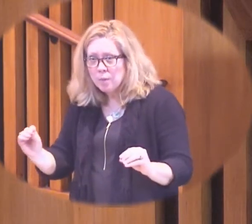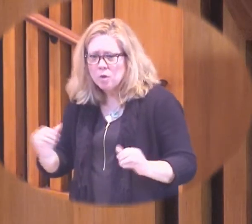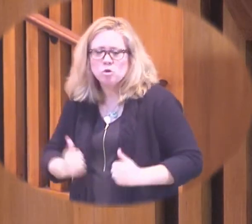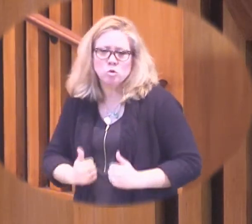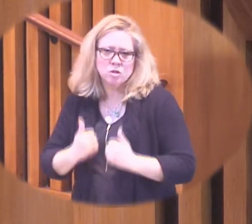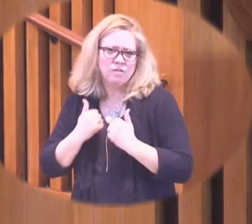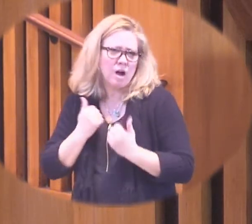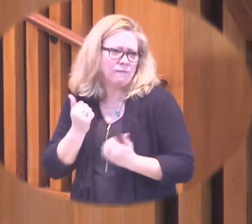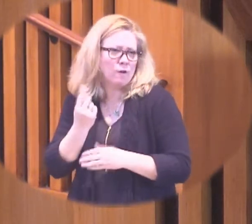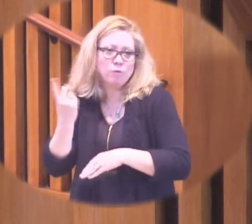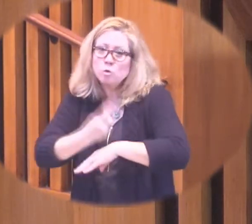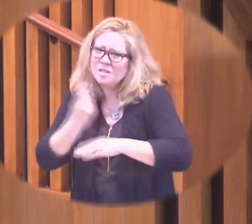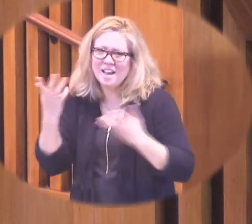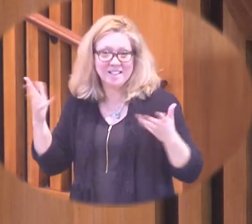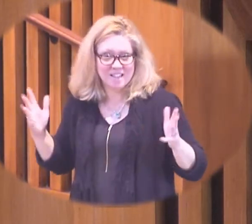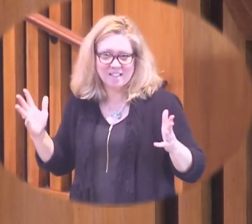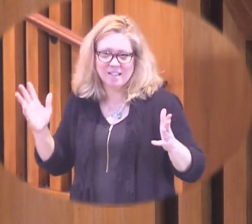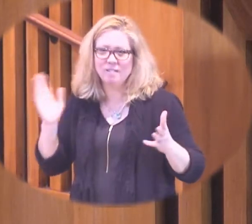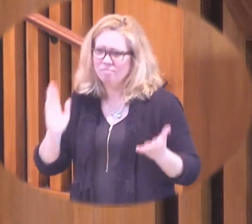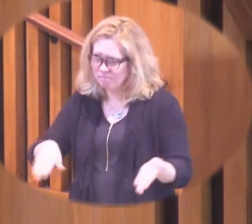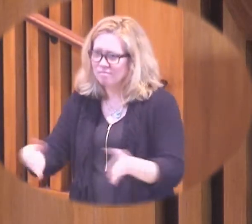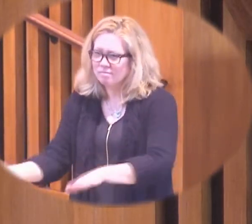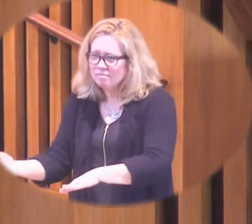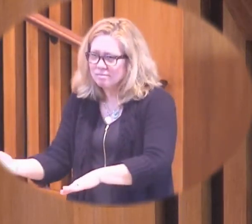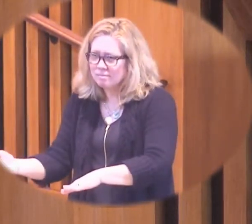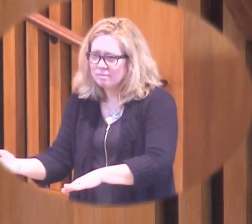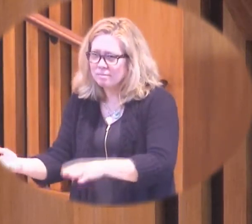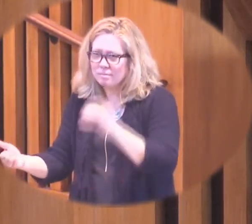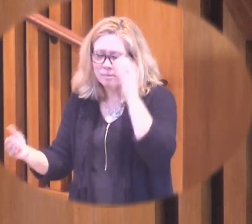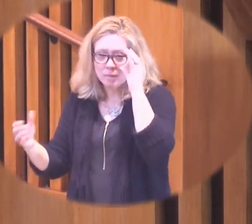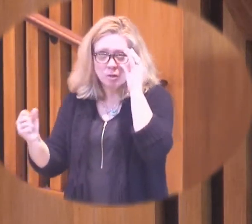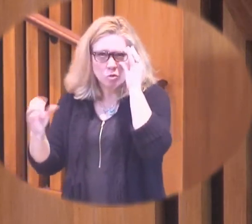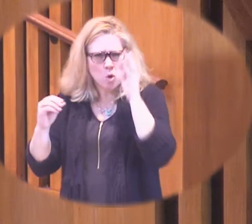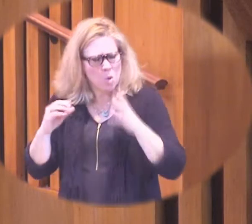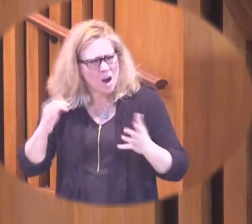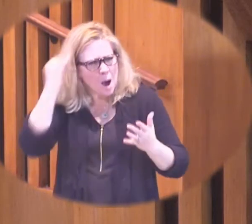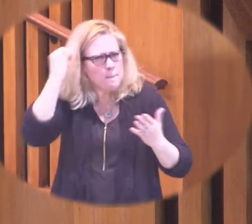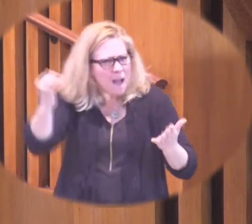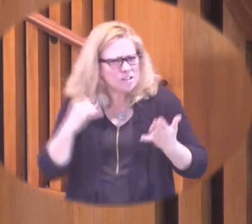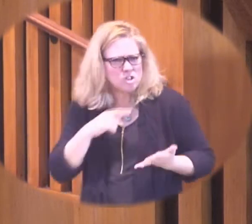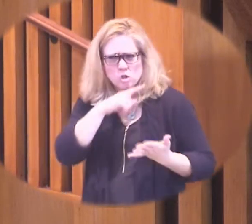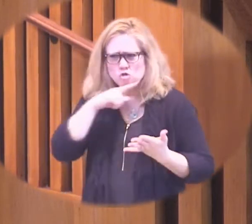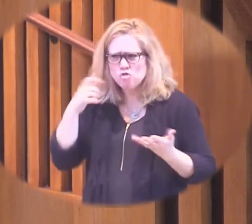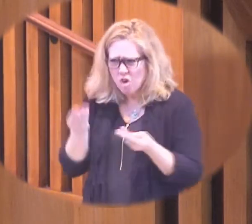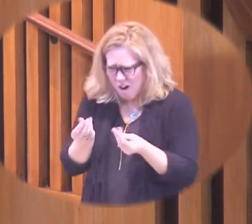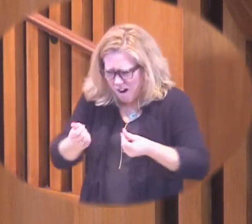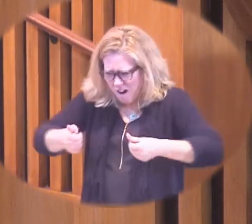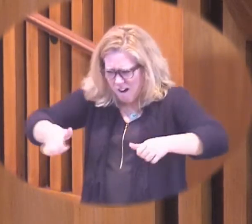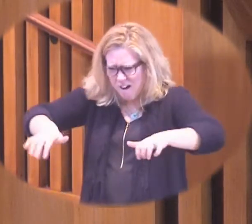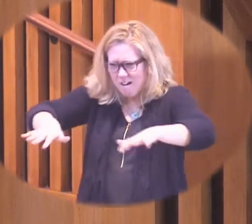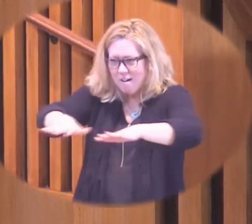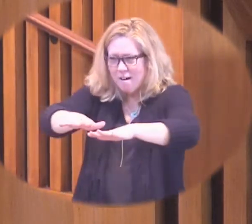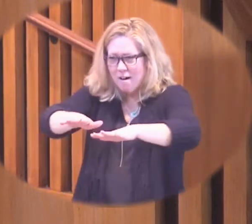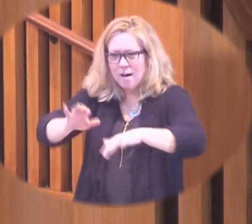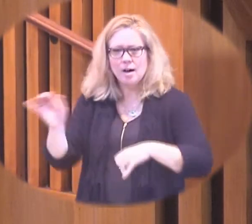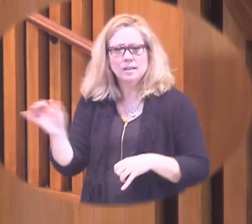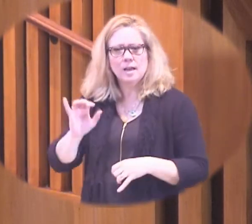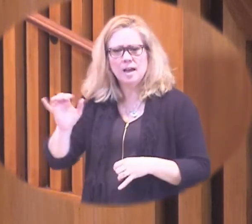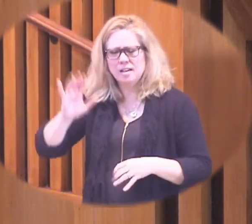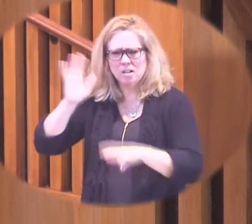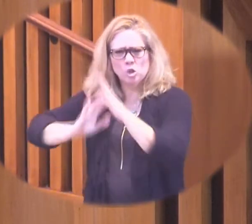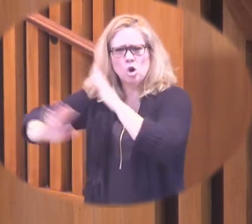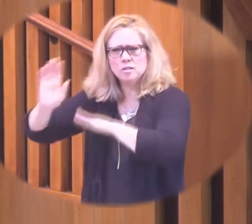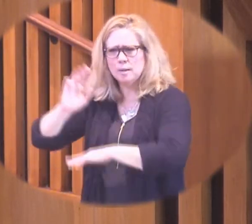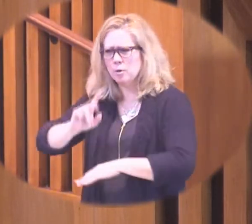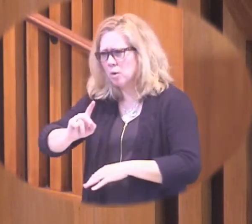So how much more so in a very dry desert climate as ancient Palestine, and as it is today, for a matter